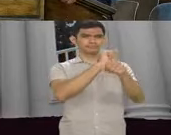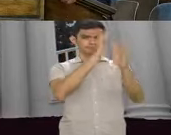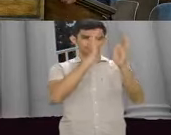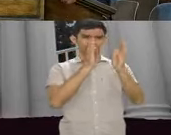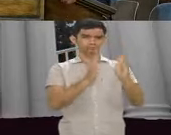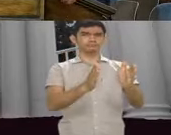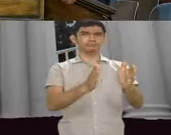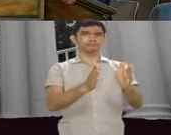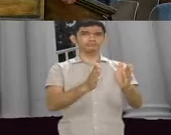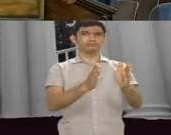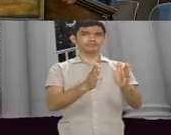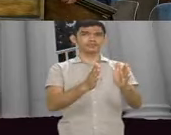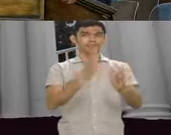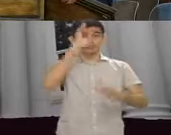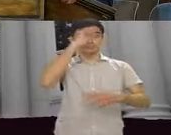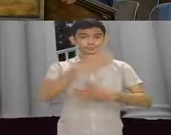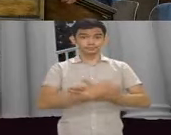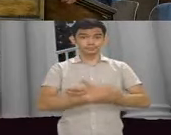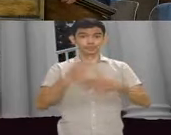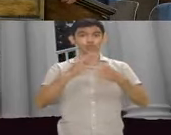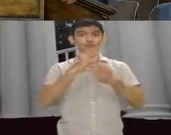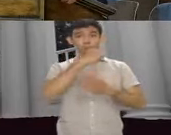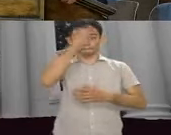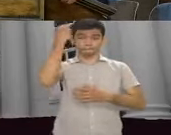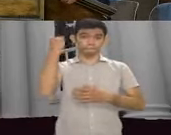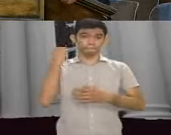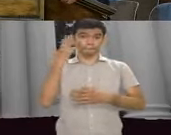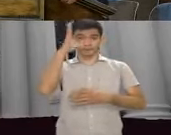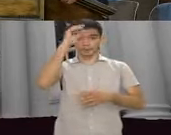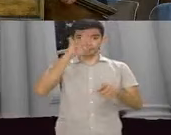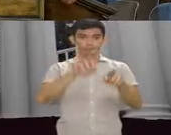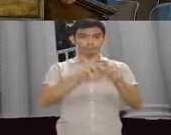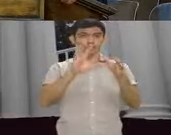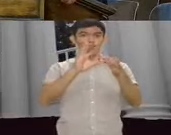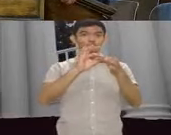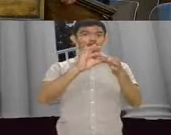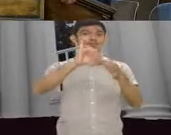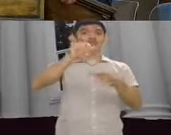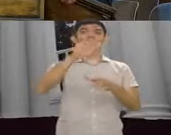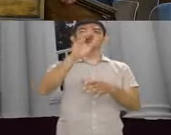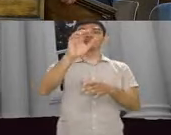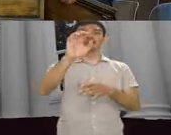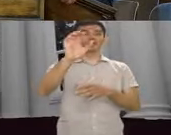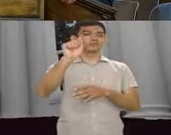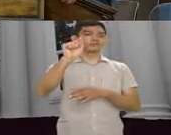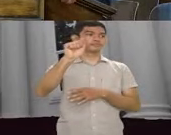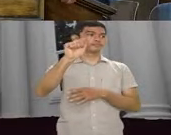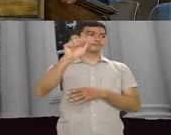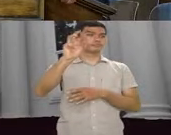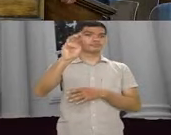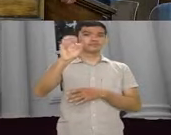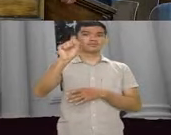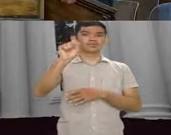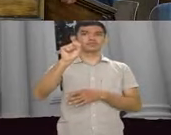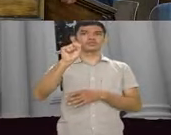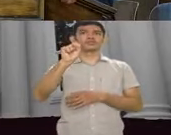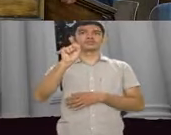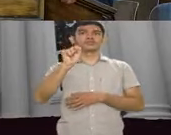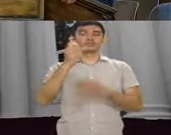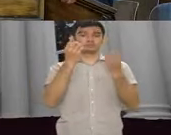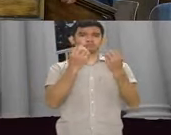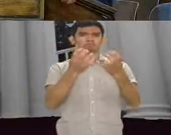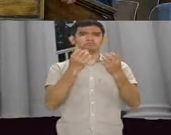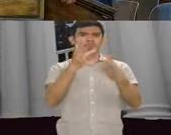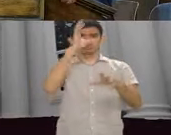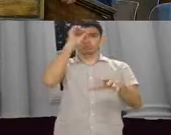carpenter, talking about Jesus, the son of Mary, the brother of James, okay, and Joseph, and Judah, and Simon.